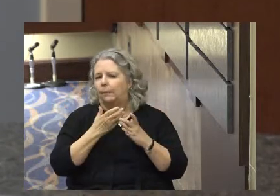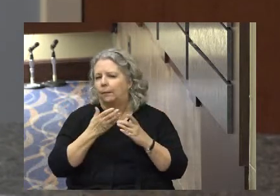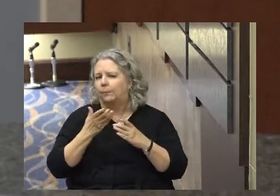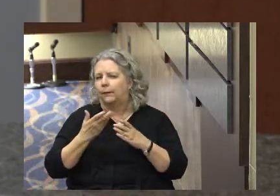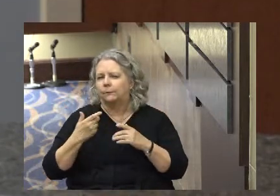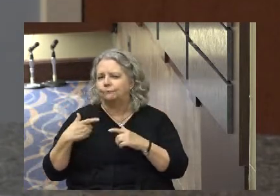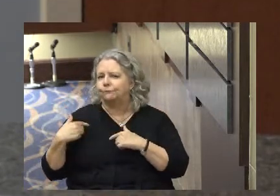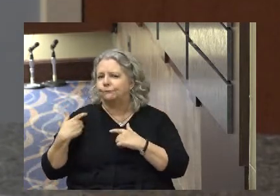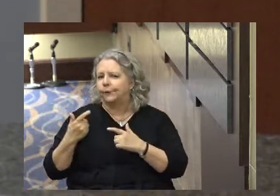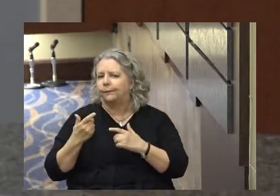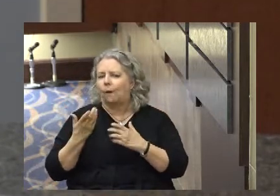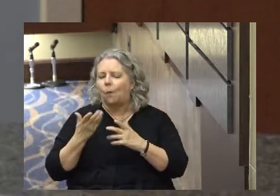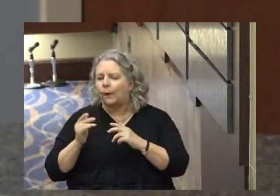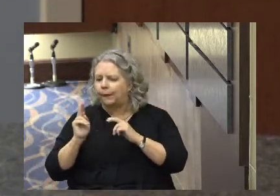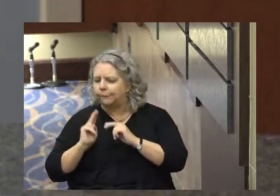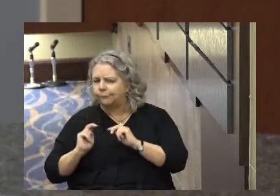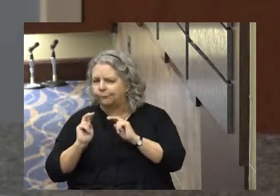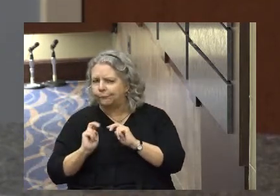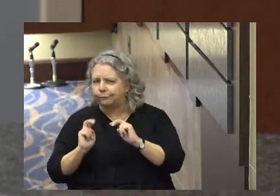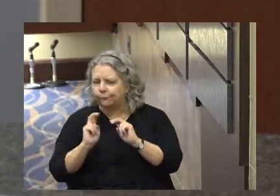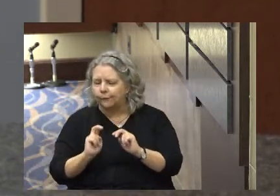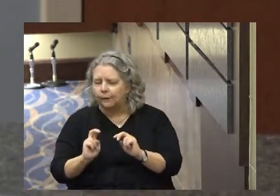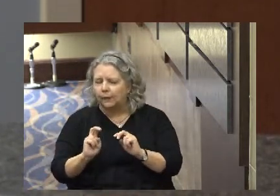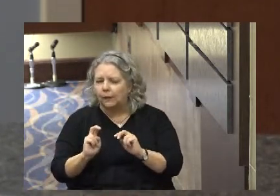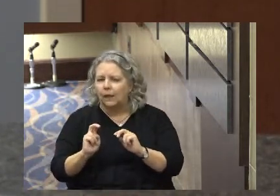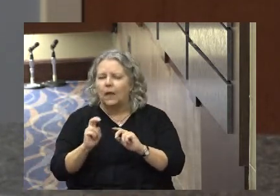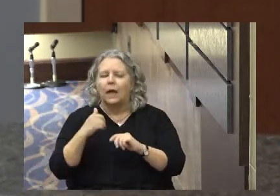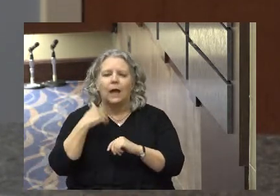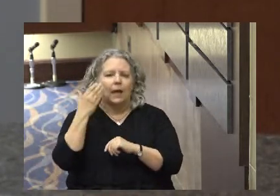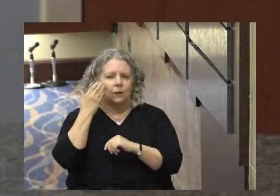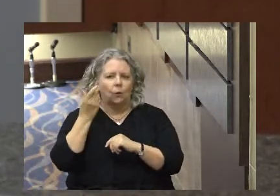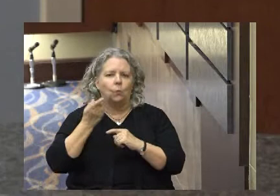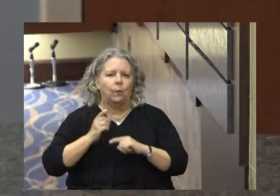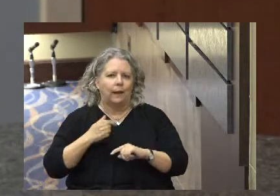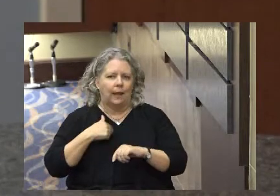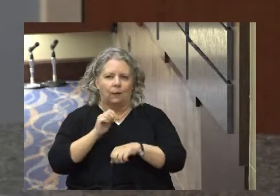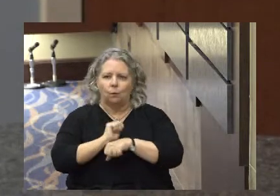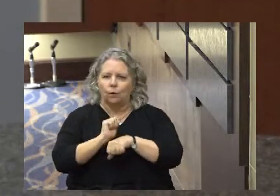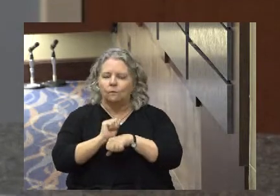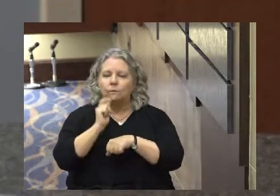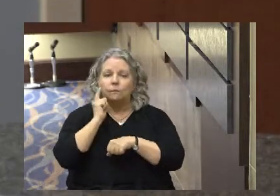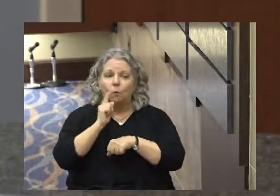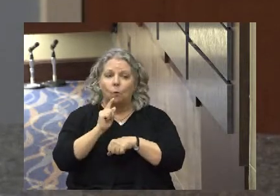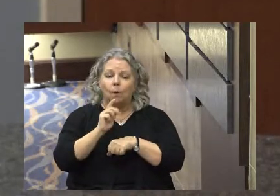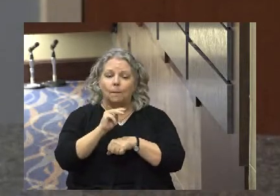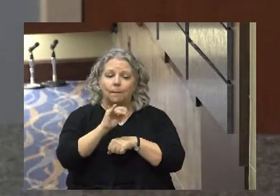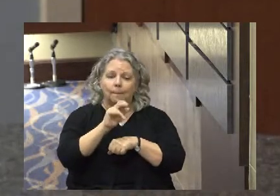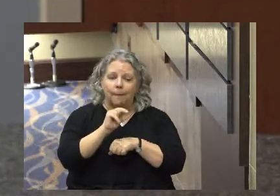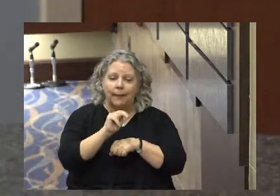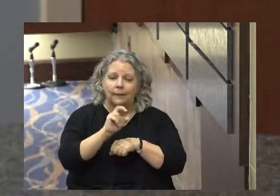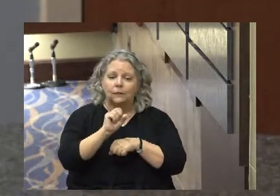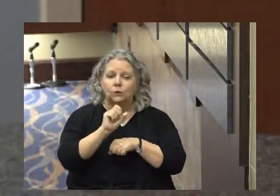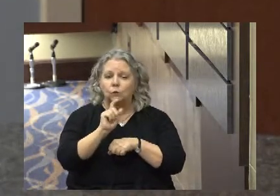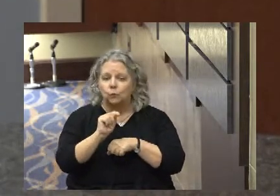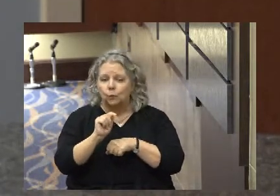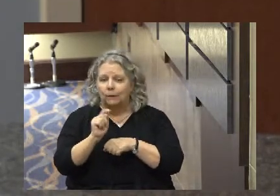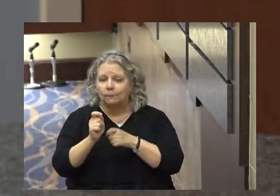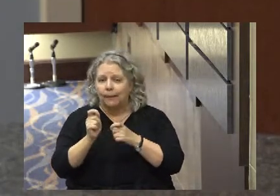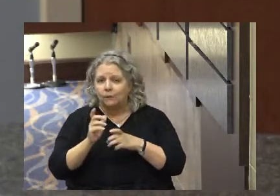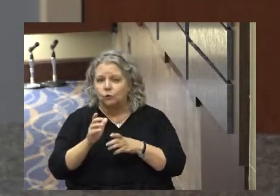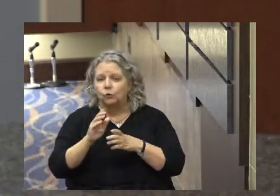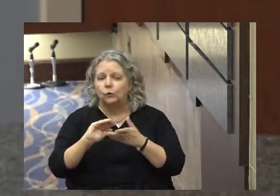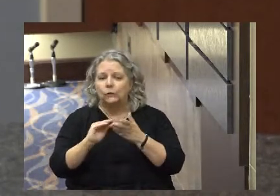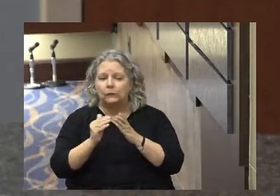years before. Even I know when I was Main Street manager for City Center Waco, we were looking at what downtown internet